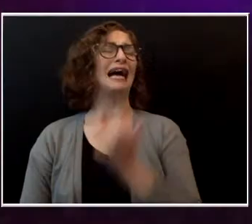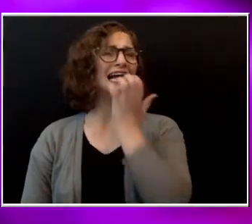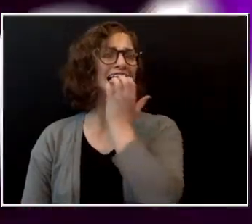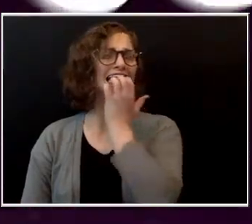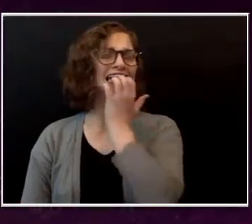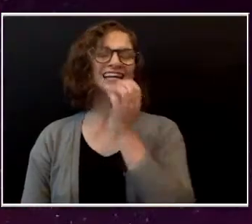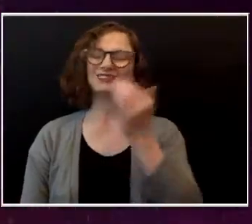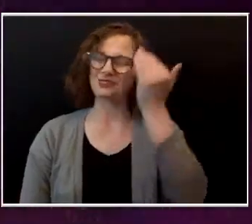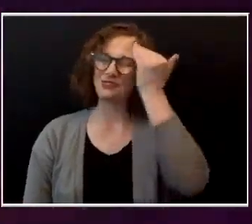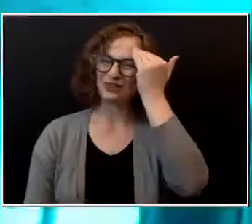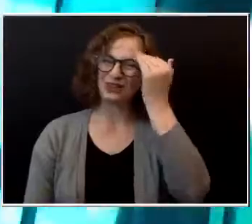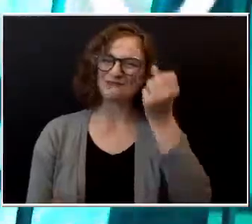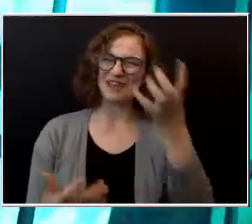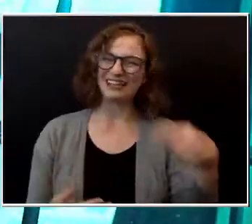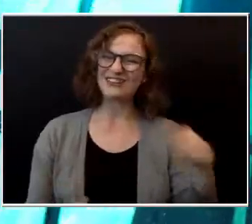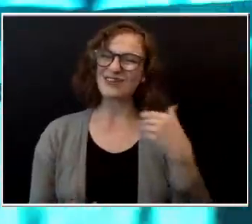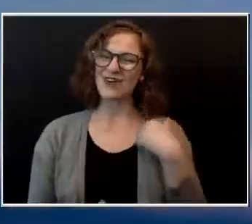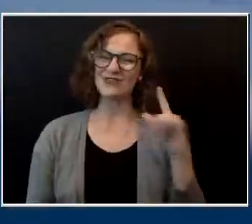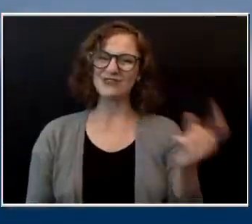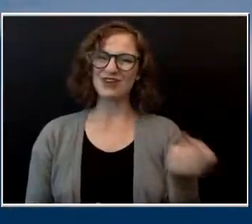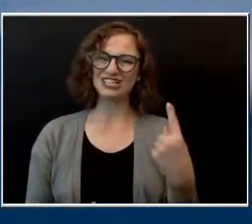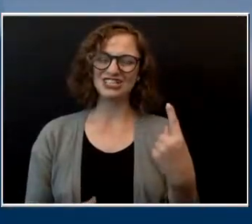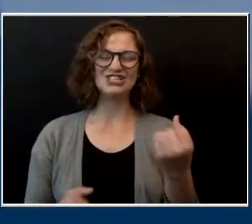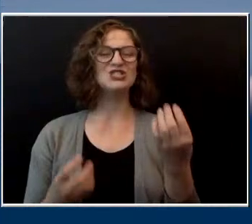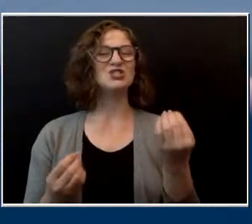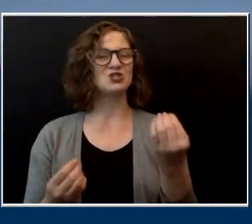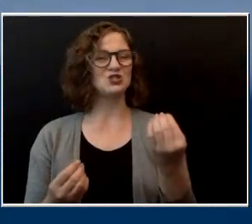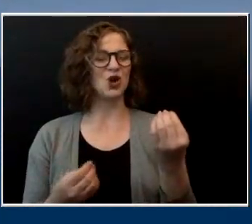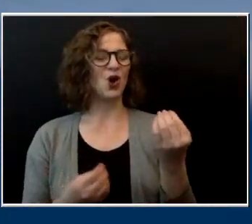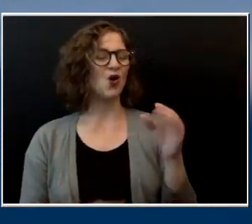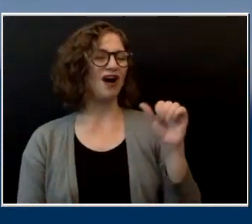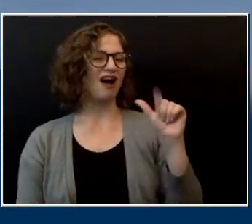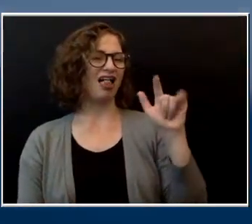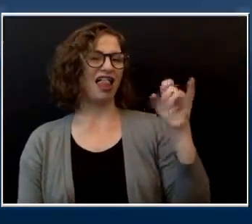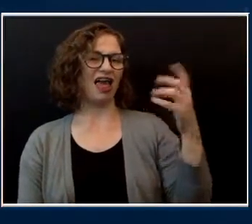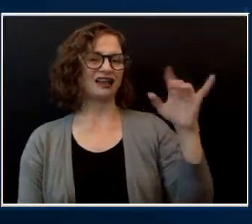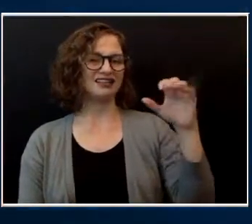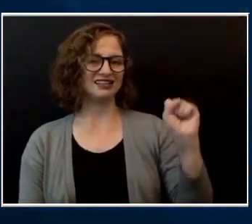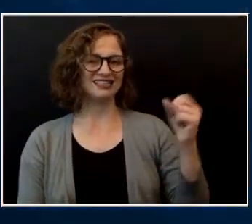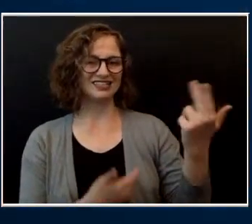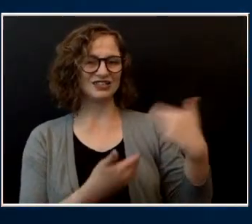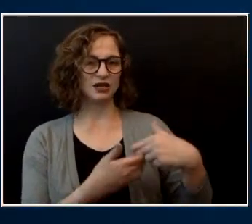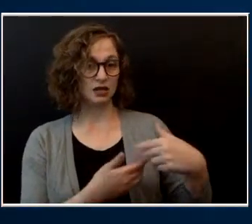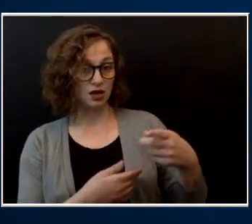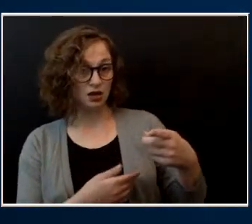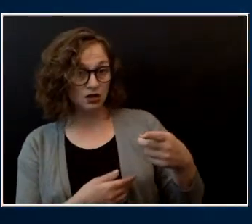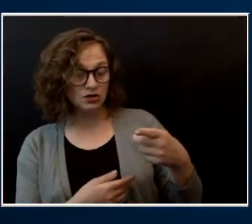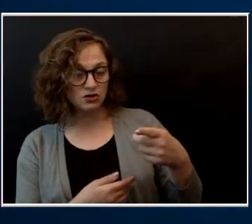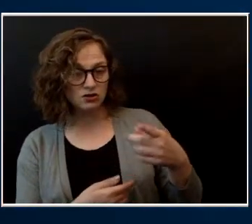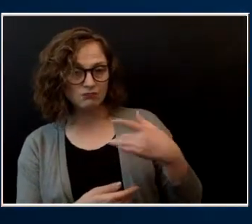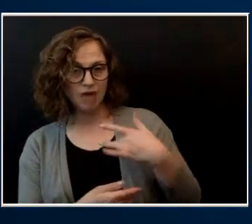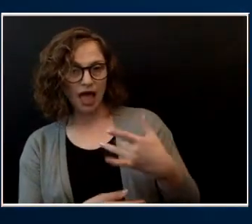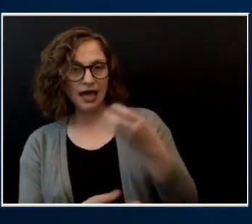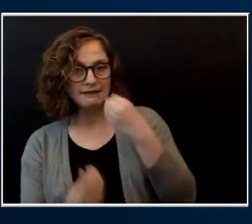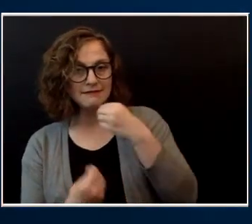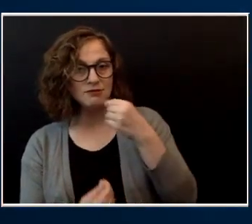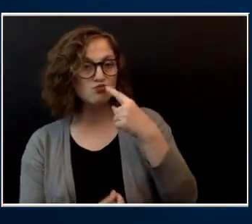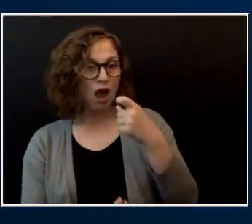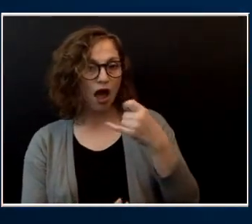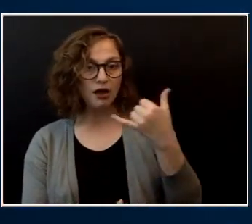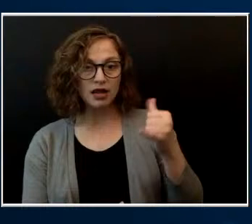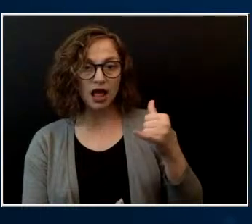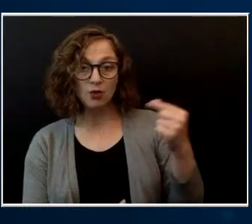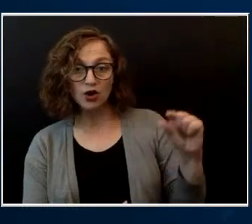head to Studio B with Alexis. Alexis, are you a red, yellow, or green eater? I eat the whole